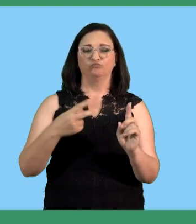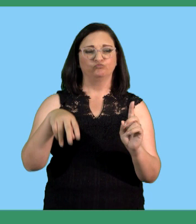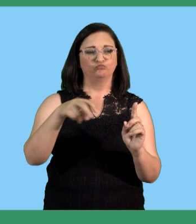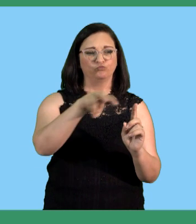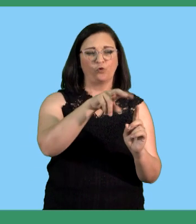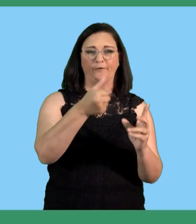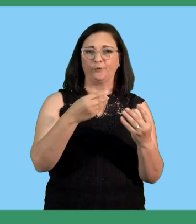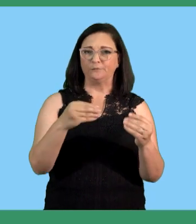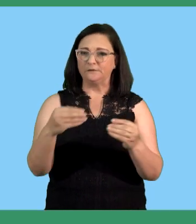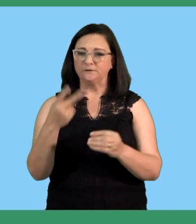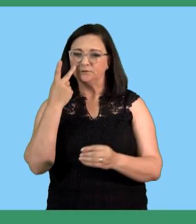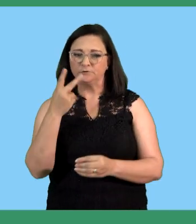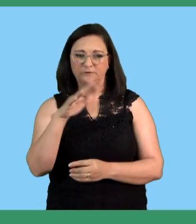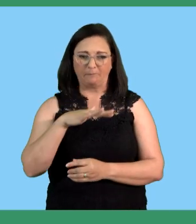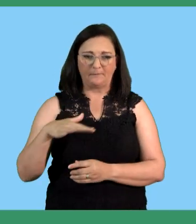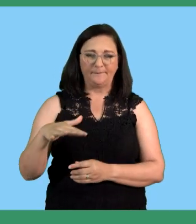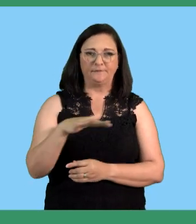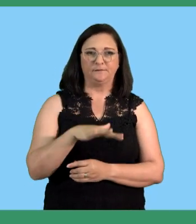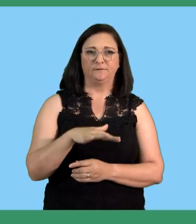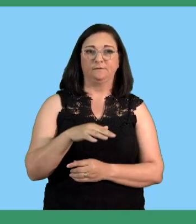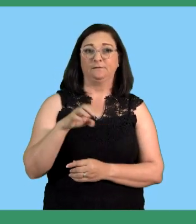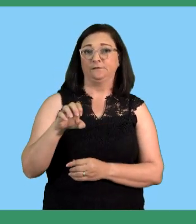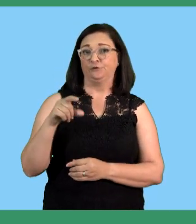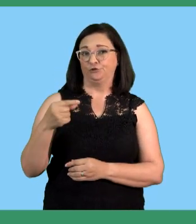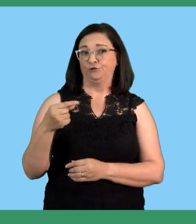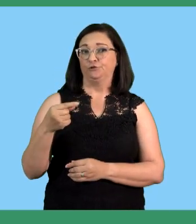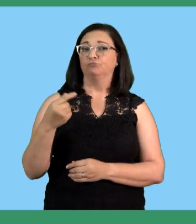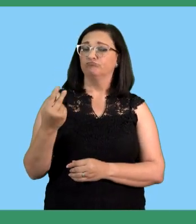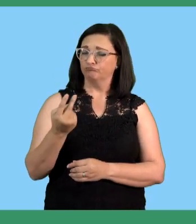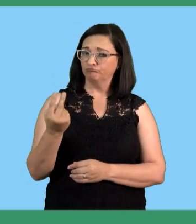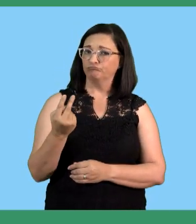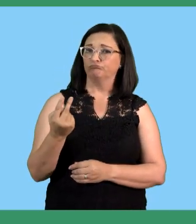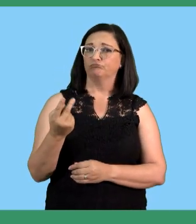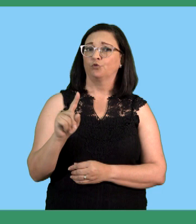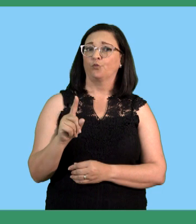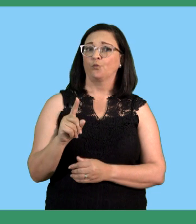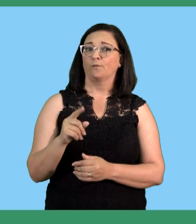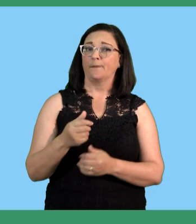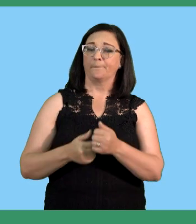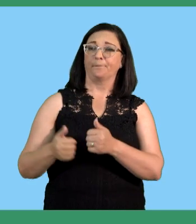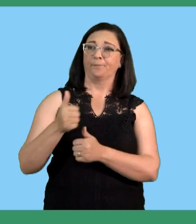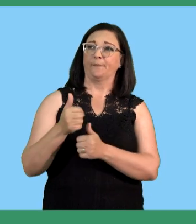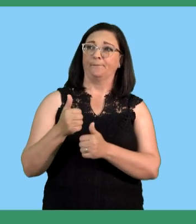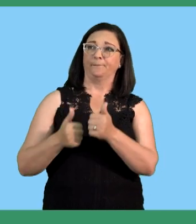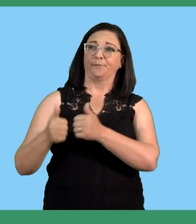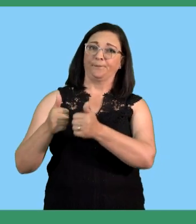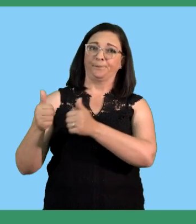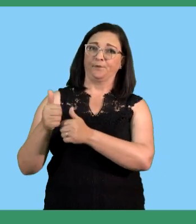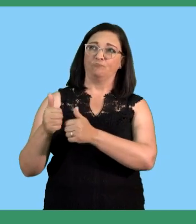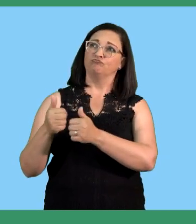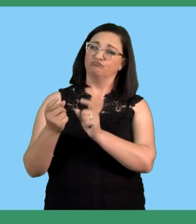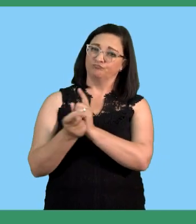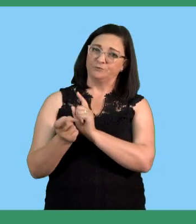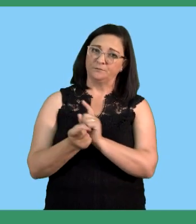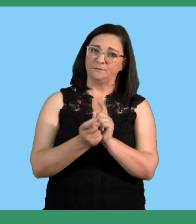a tour of the business or of the premises. EG also introduced them to the senior management and